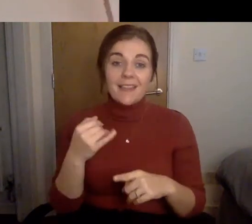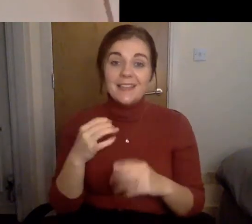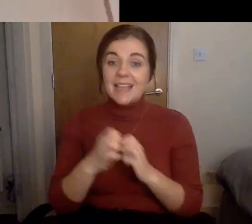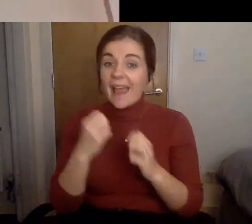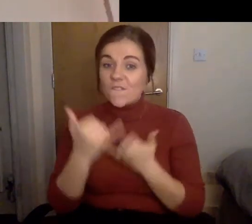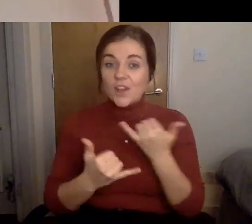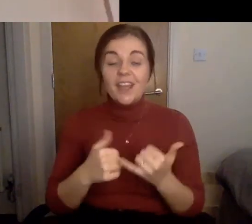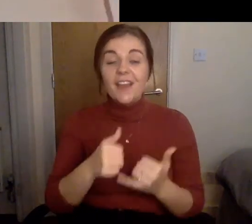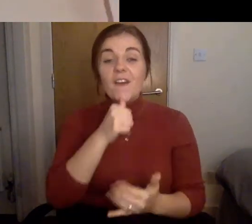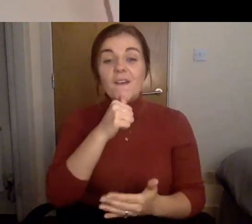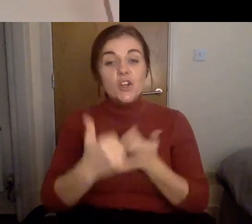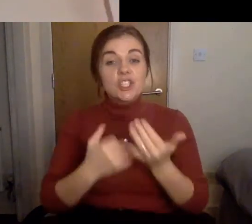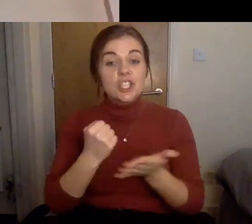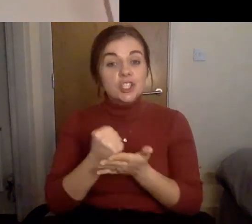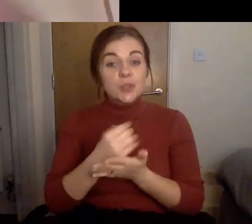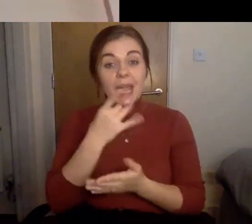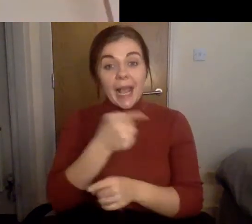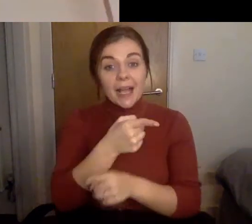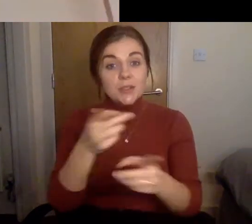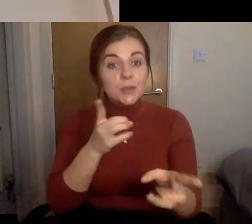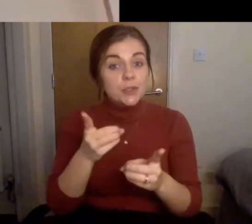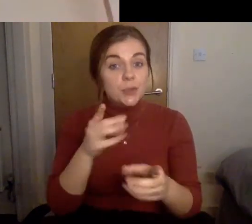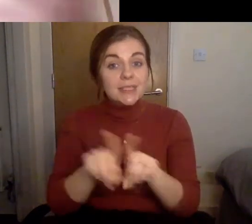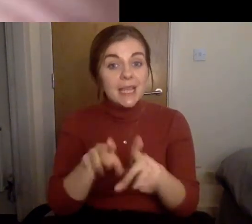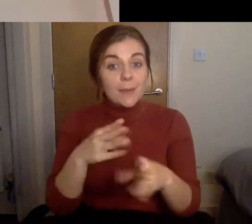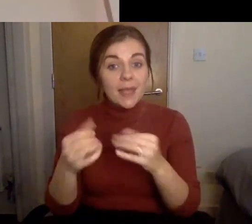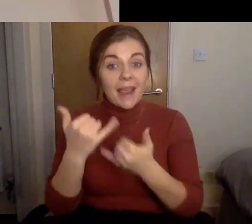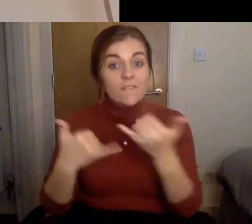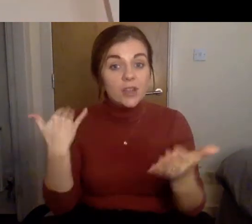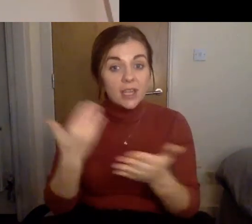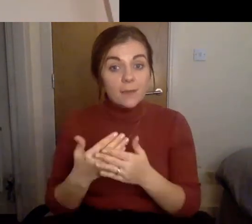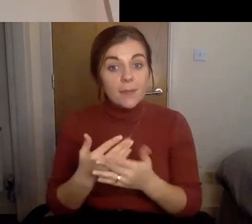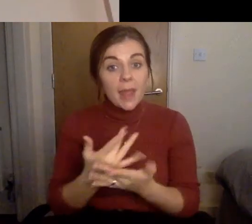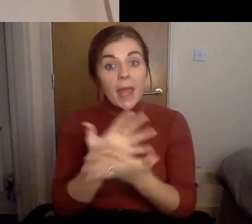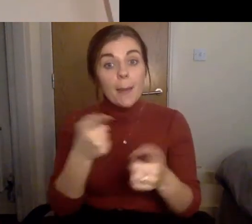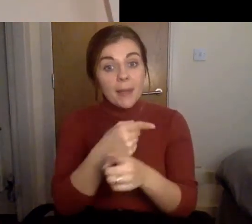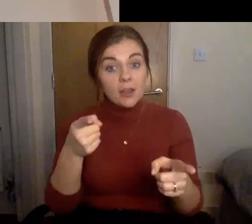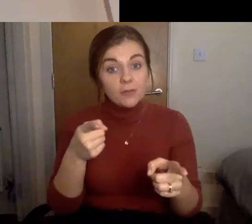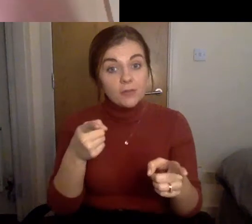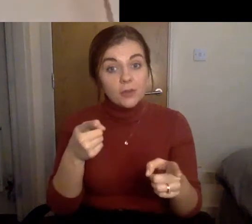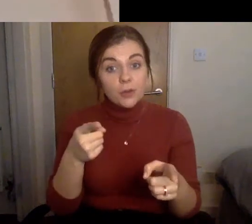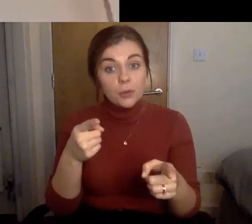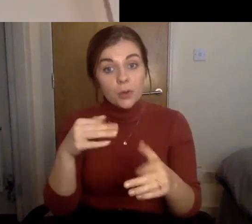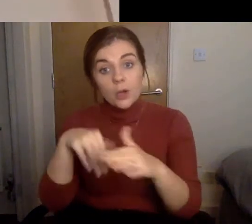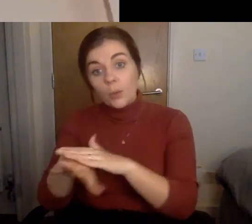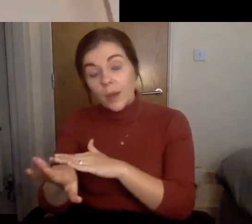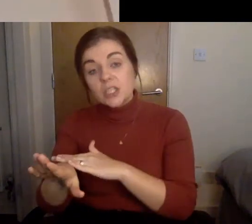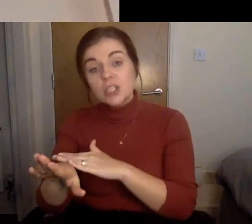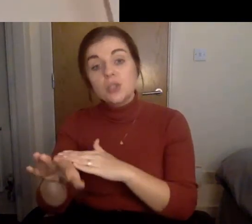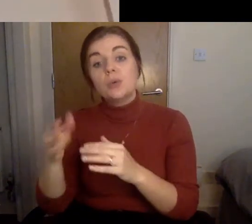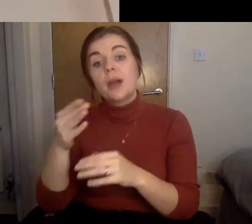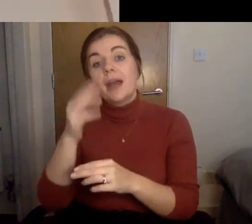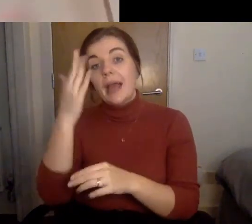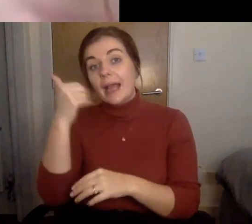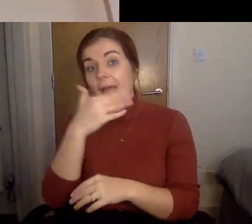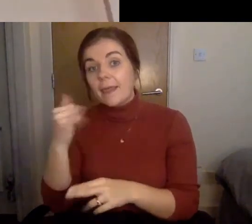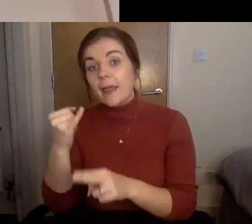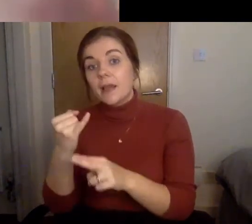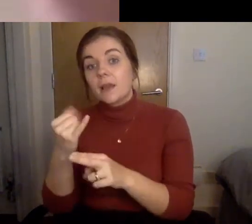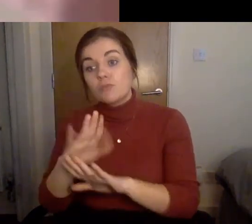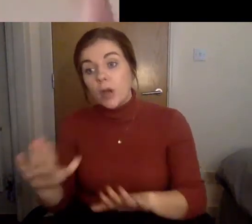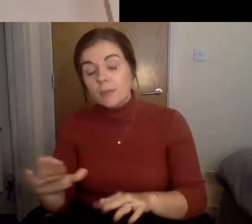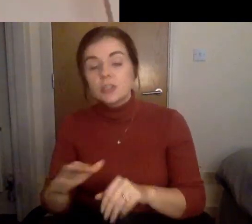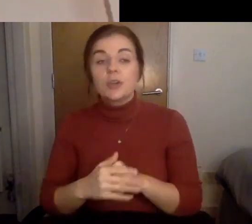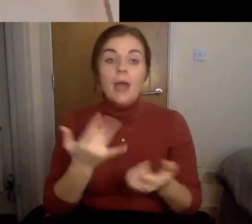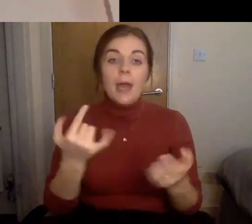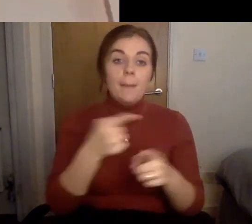get into the same thing in the lecture hall, and it's I asked them, how many of you went to a Catholic primary school? How many of you went to a Catholic secondary school? How many of you